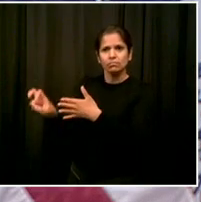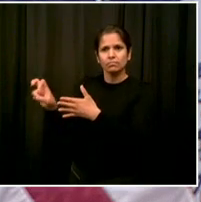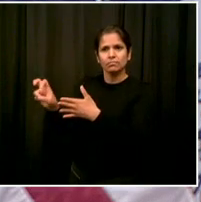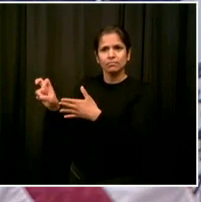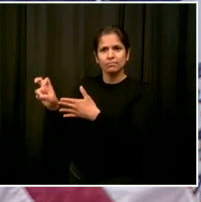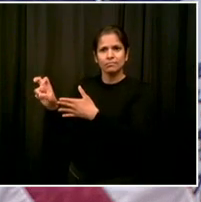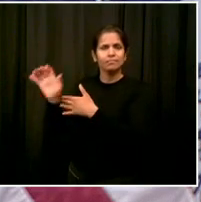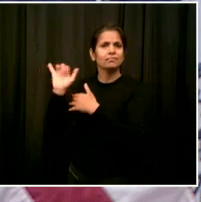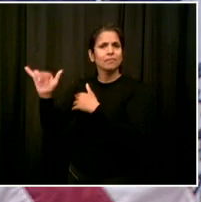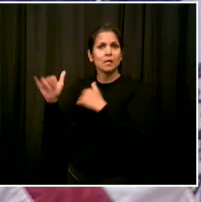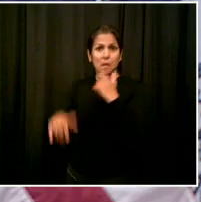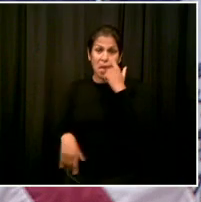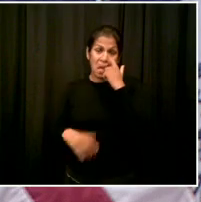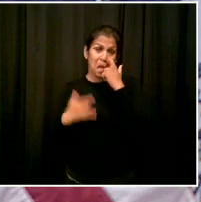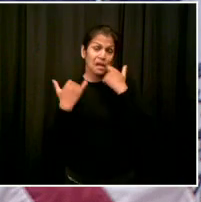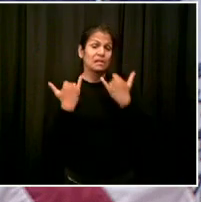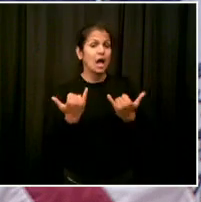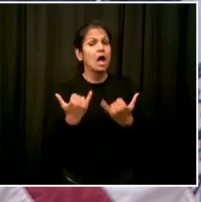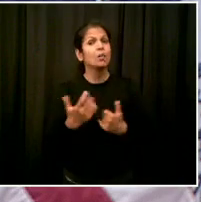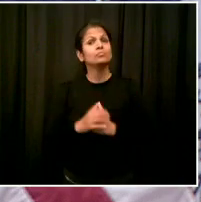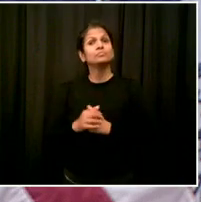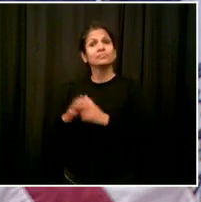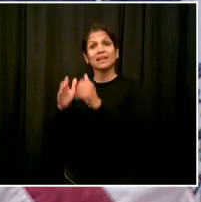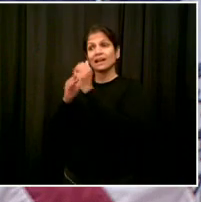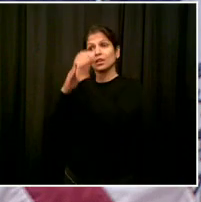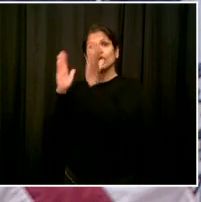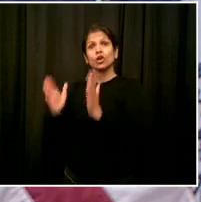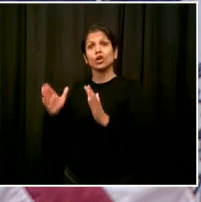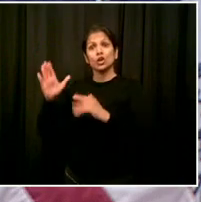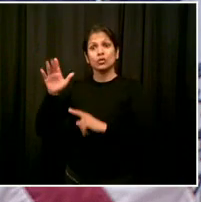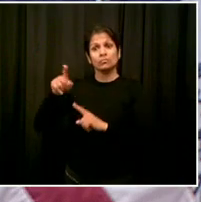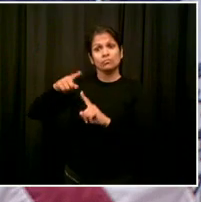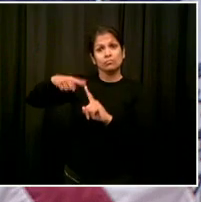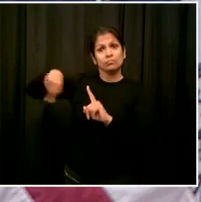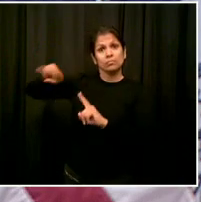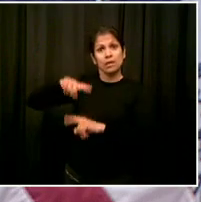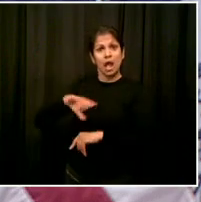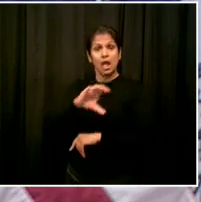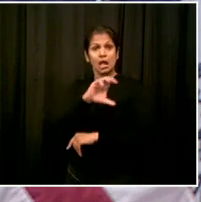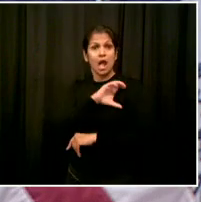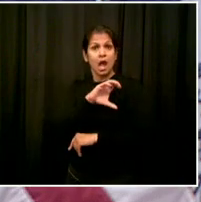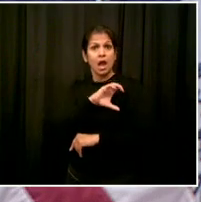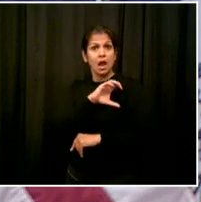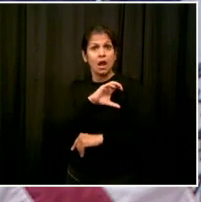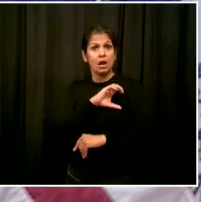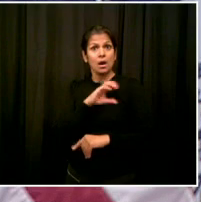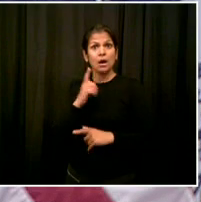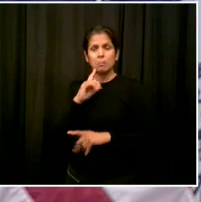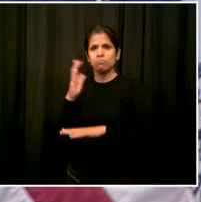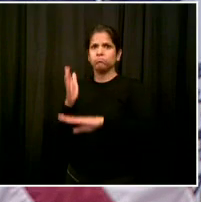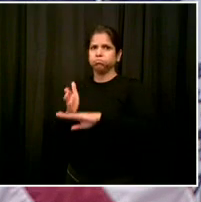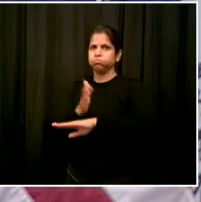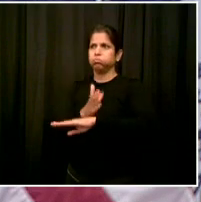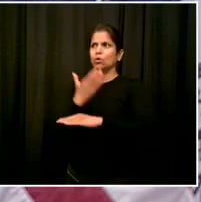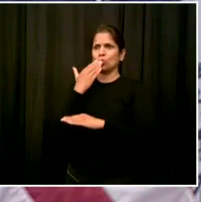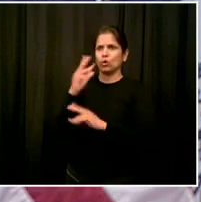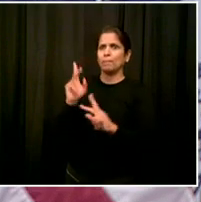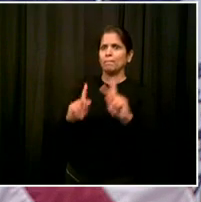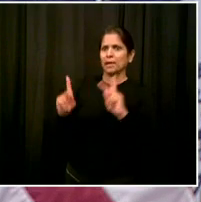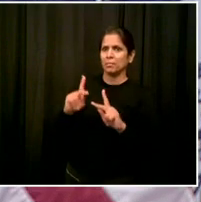NYPD for now 30 years closely in different roles in government. This is the